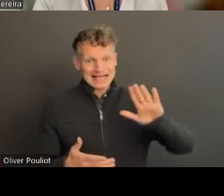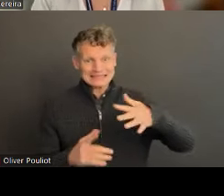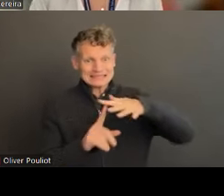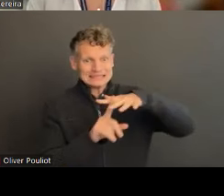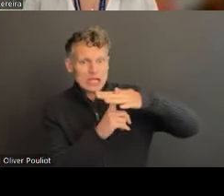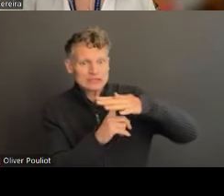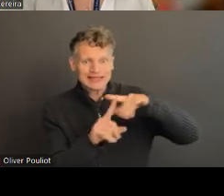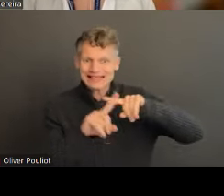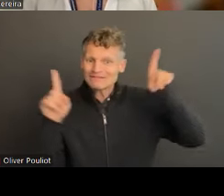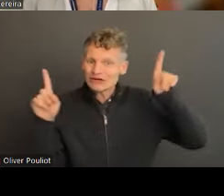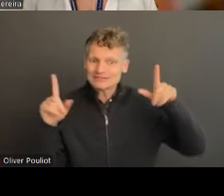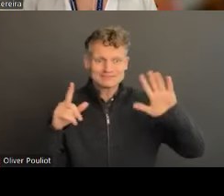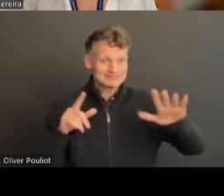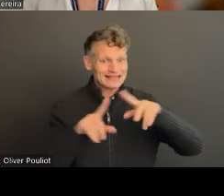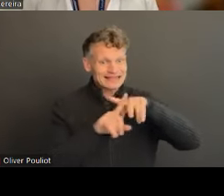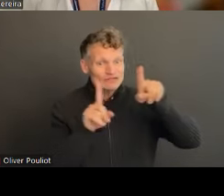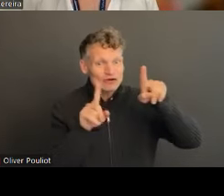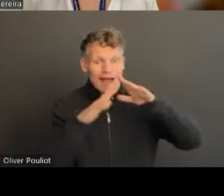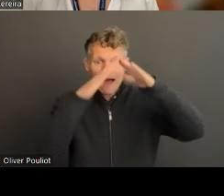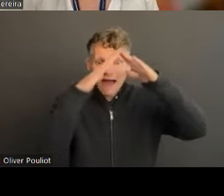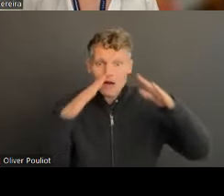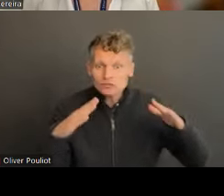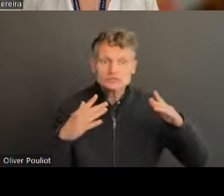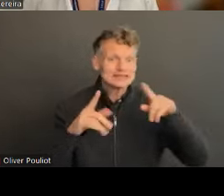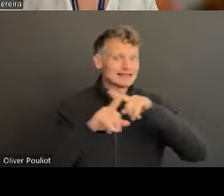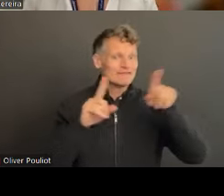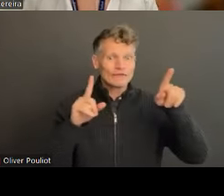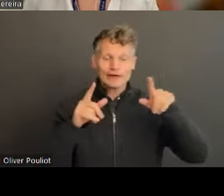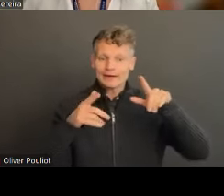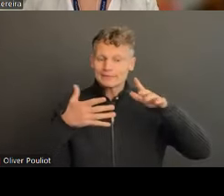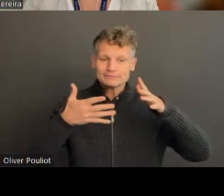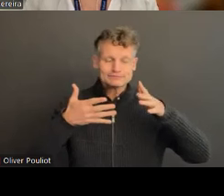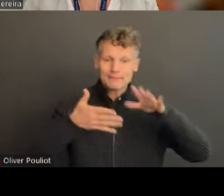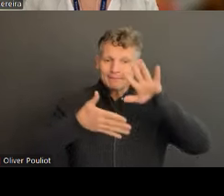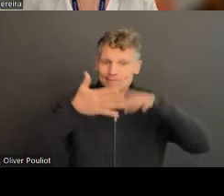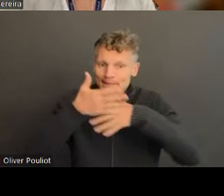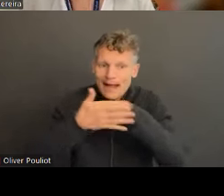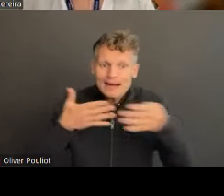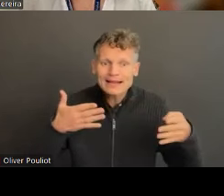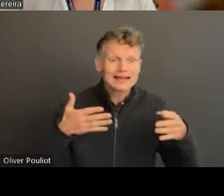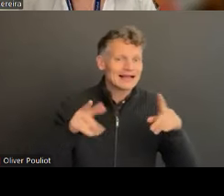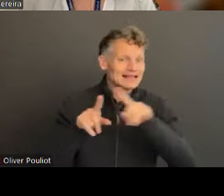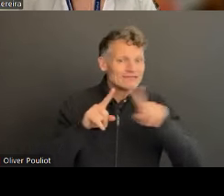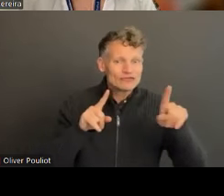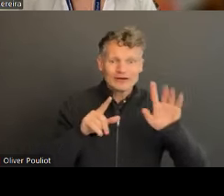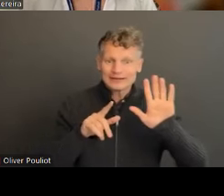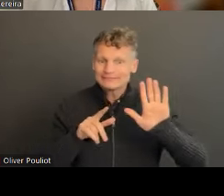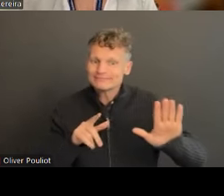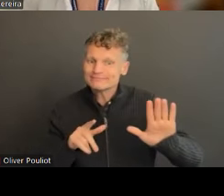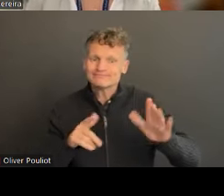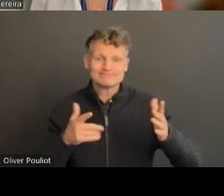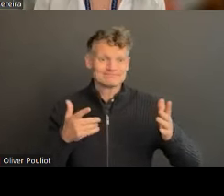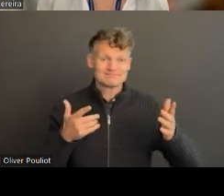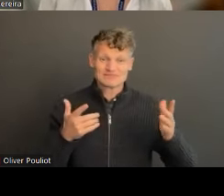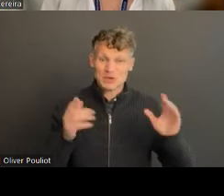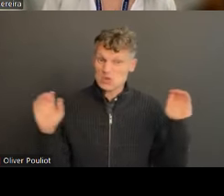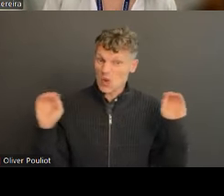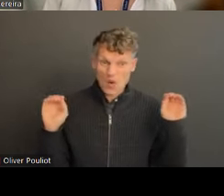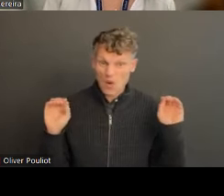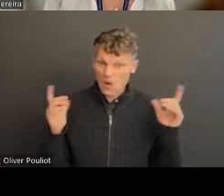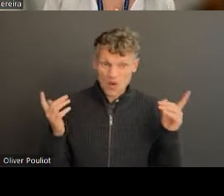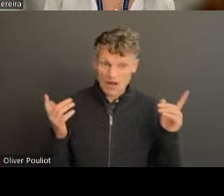like that, there is no intersectorial work going on. In terms of the educational work that we're doing, we have